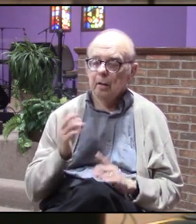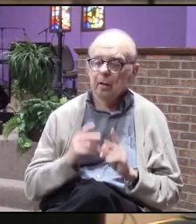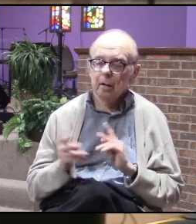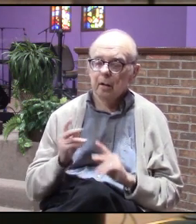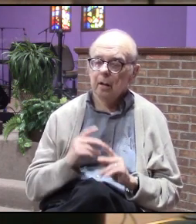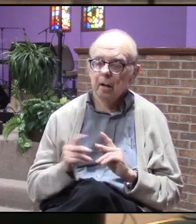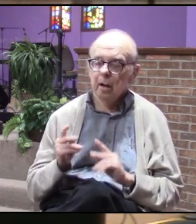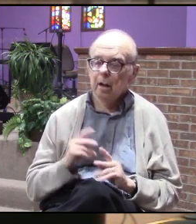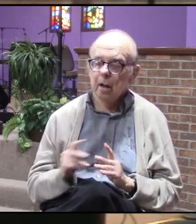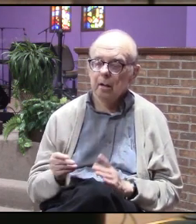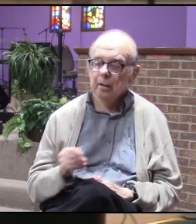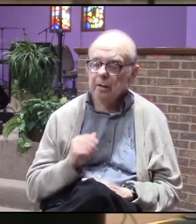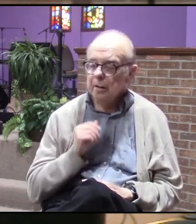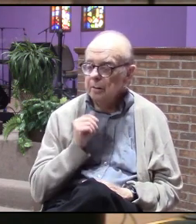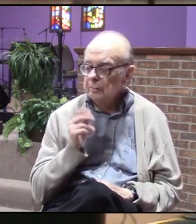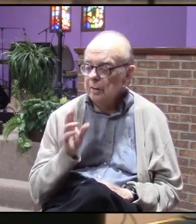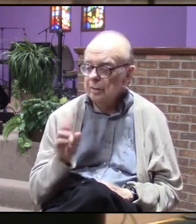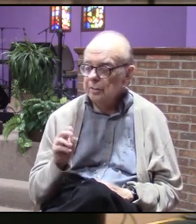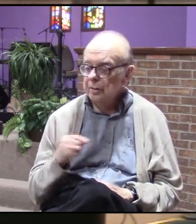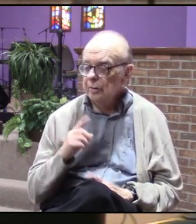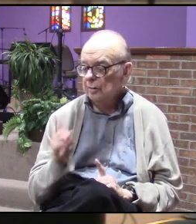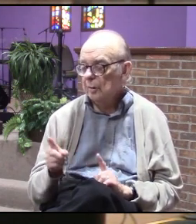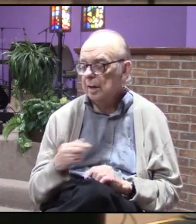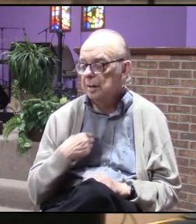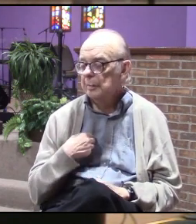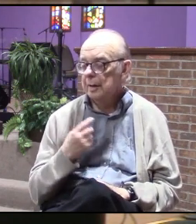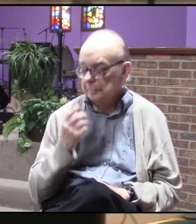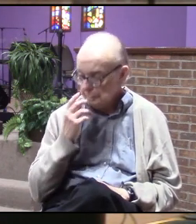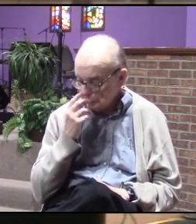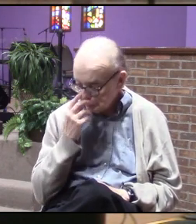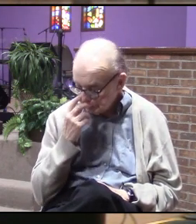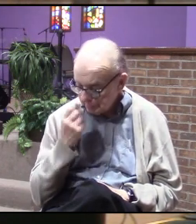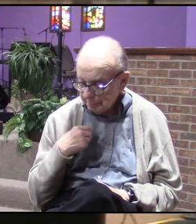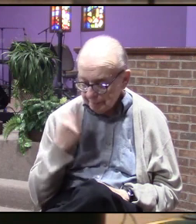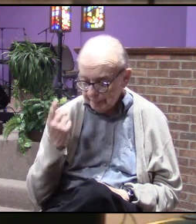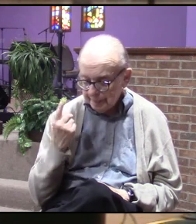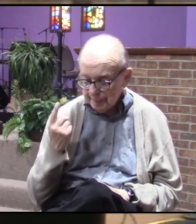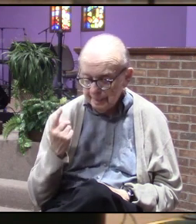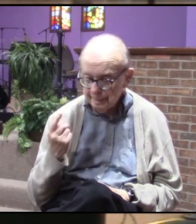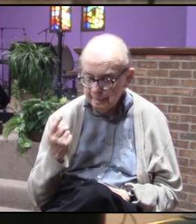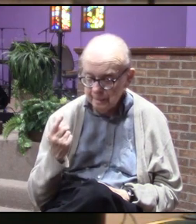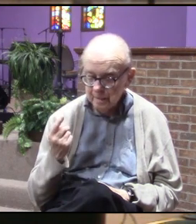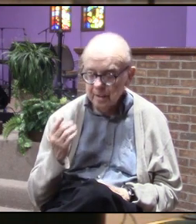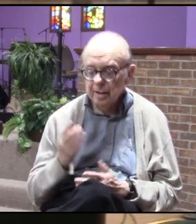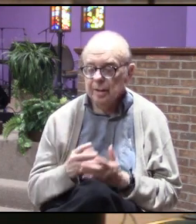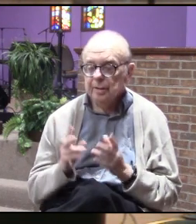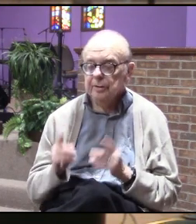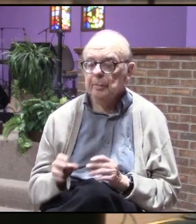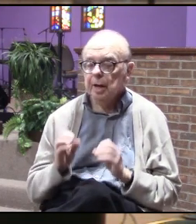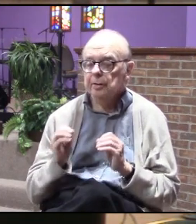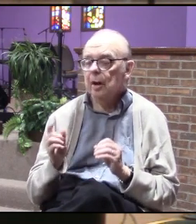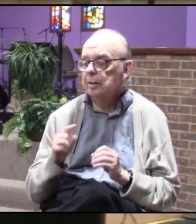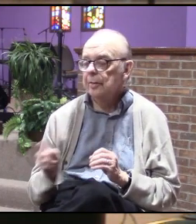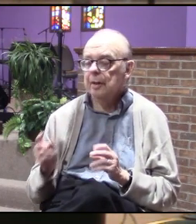and they're saying, no, sir, go ahead. And I'm thinking, somebody taught them right.